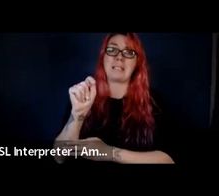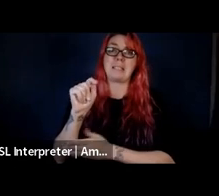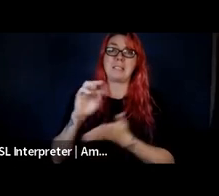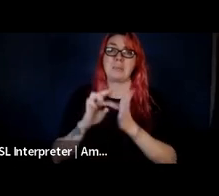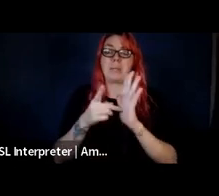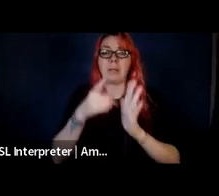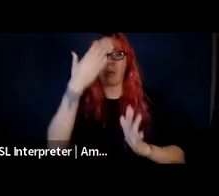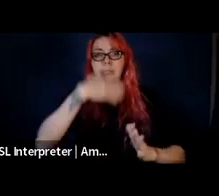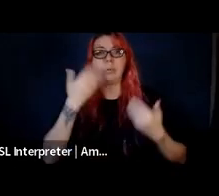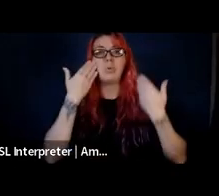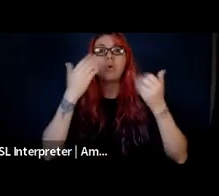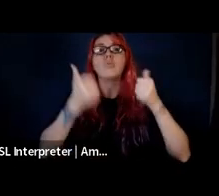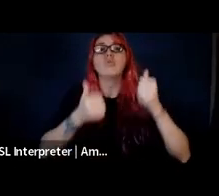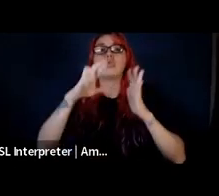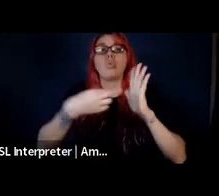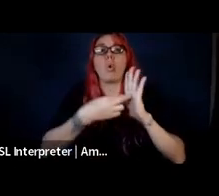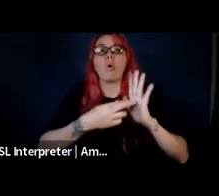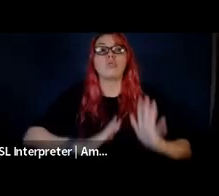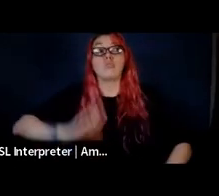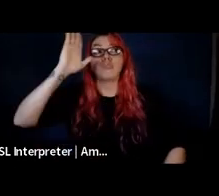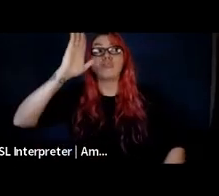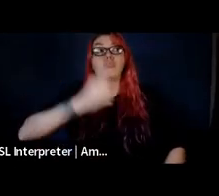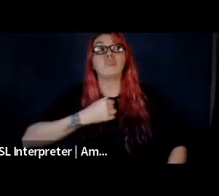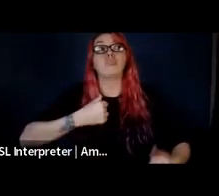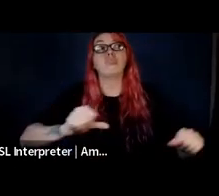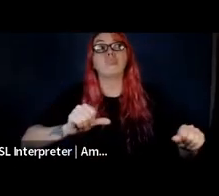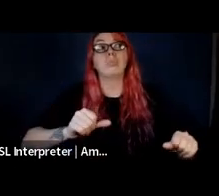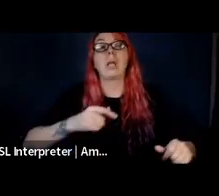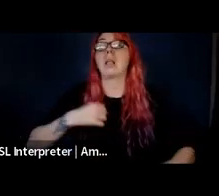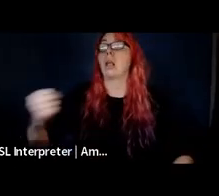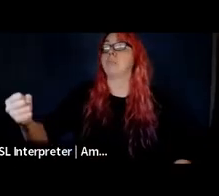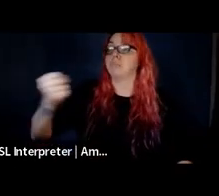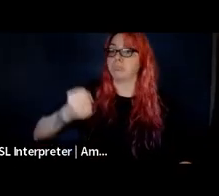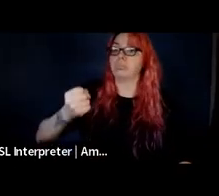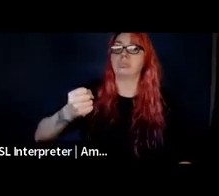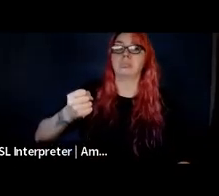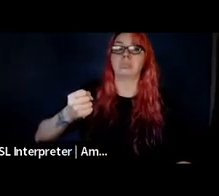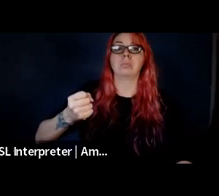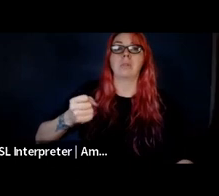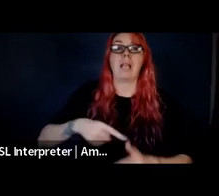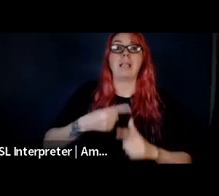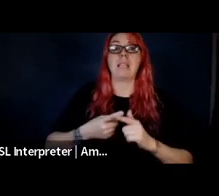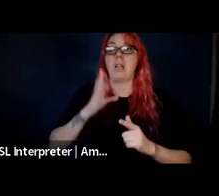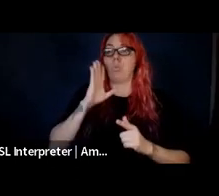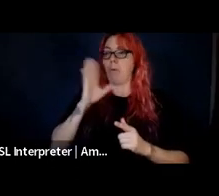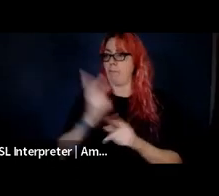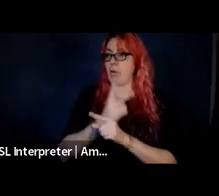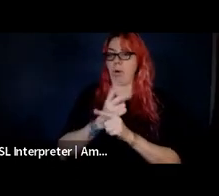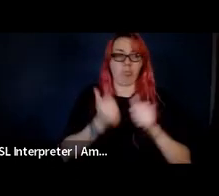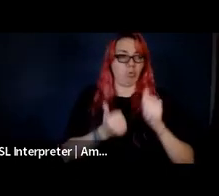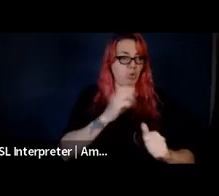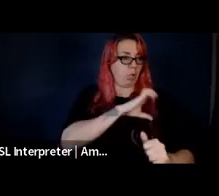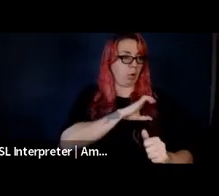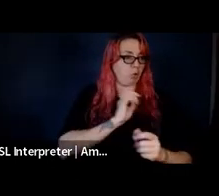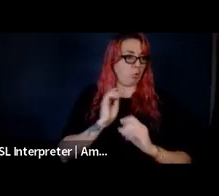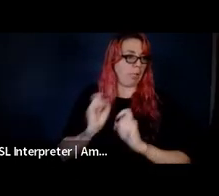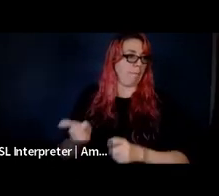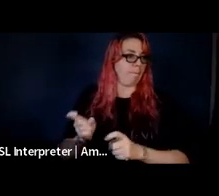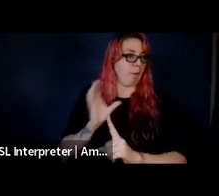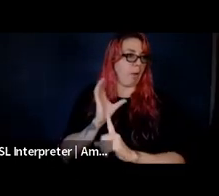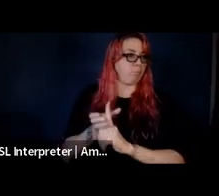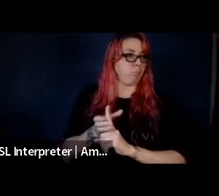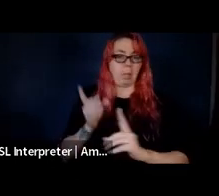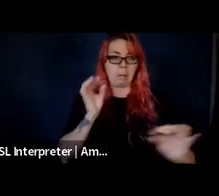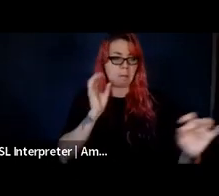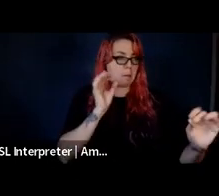language so that now it's changed to cast by consent. So again, how things can have been what they were not so long ago,